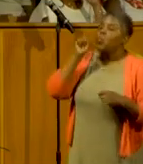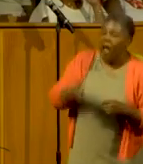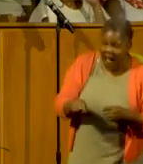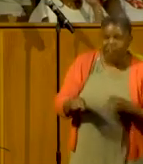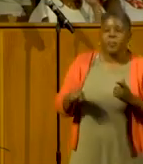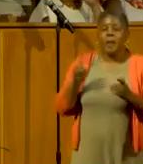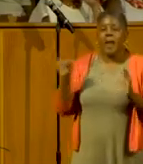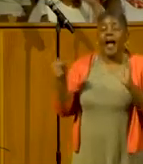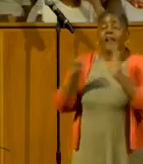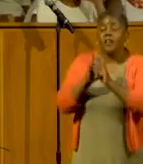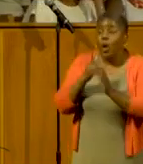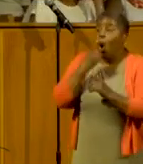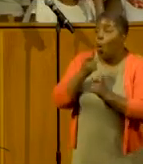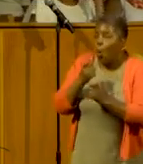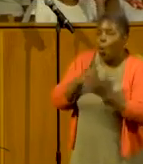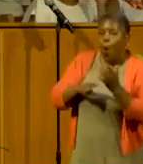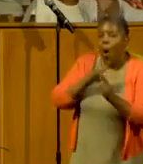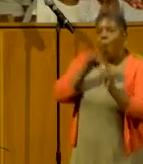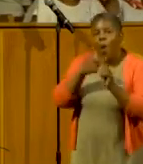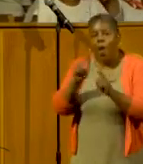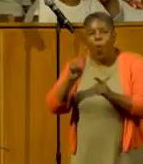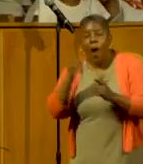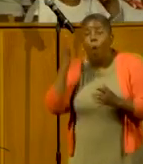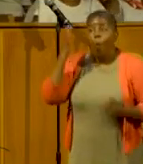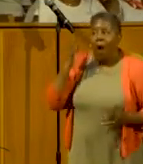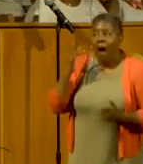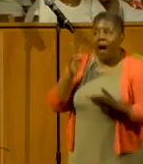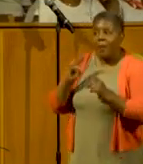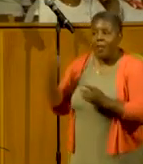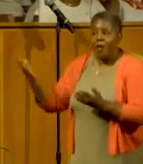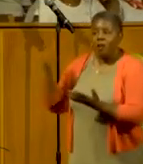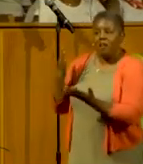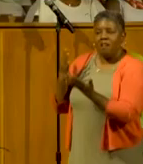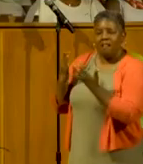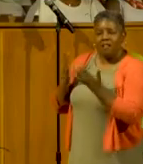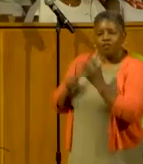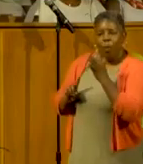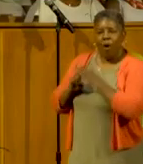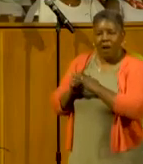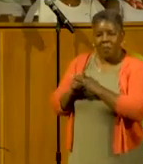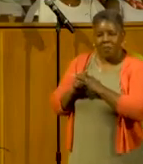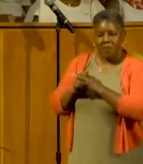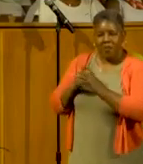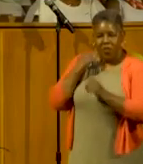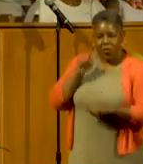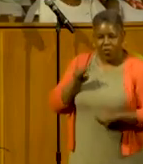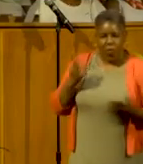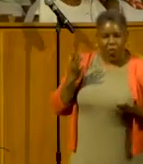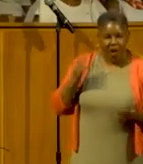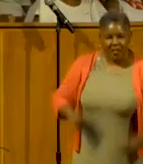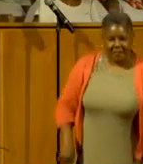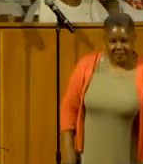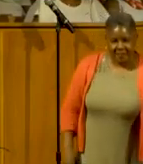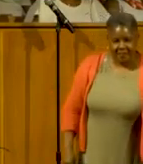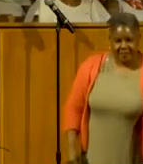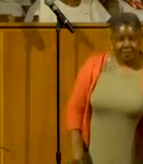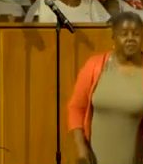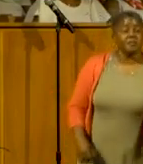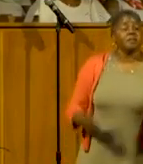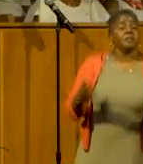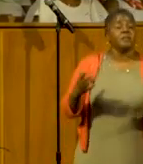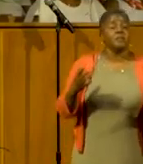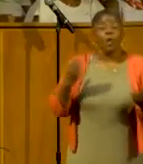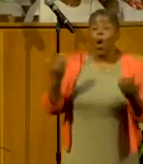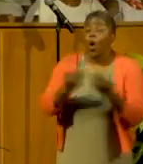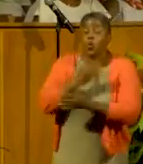to identify the who, what, when, where, and why of the curious crowd is showing up at your front door. And